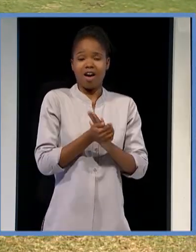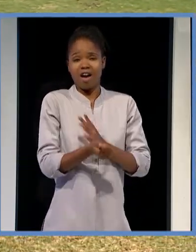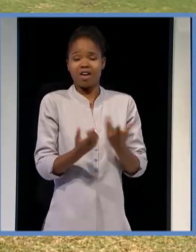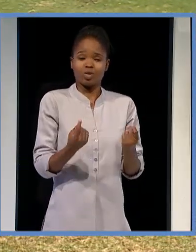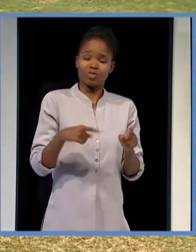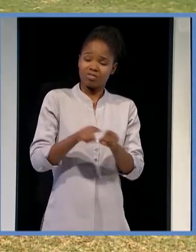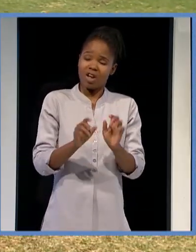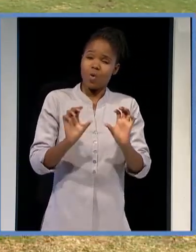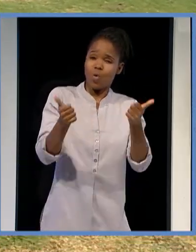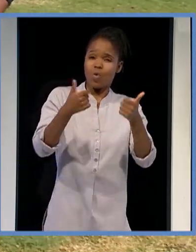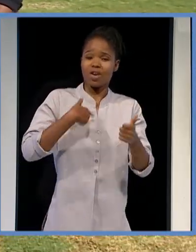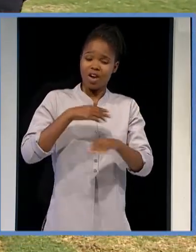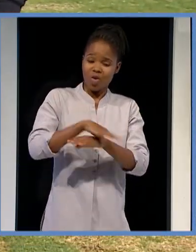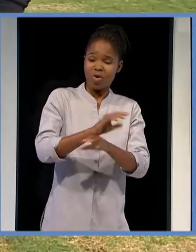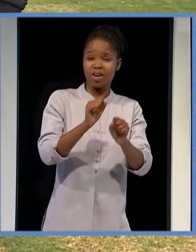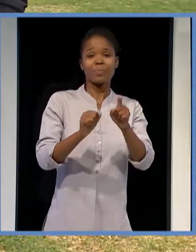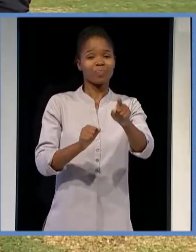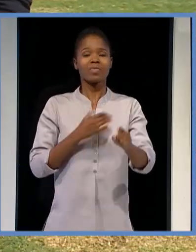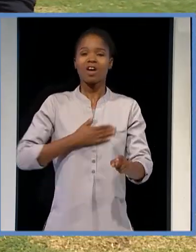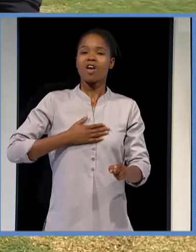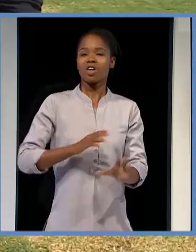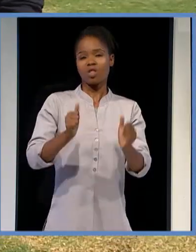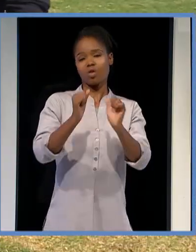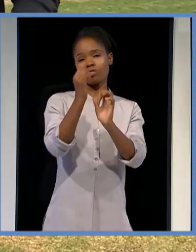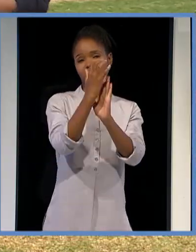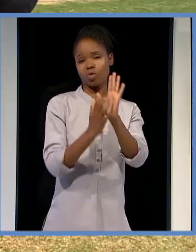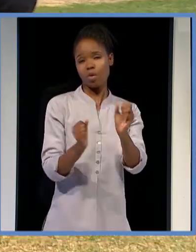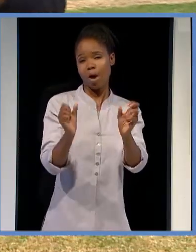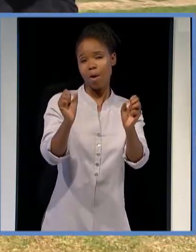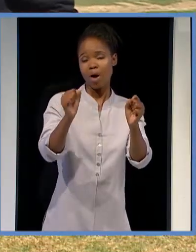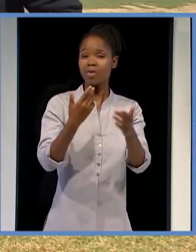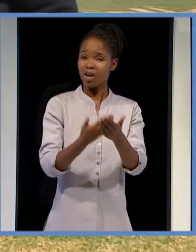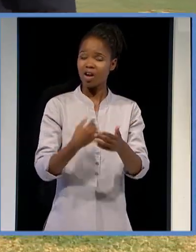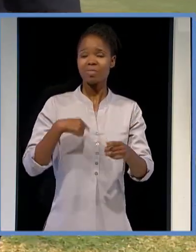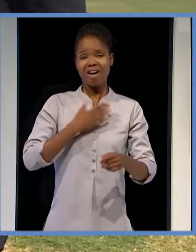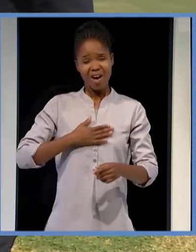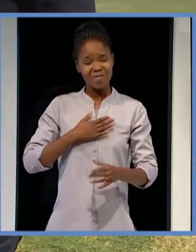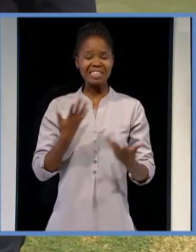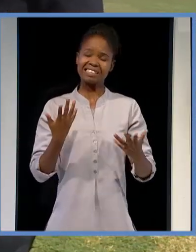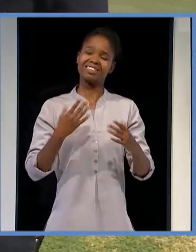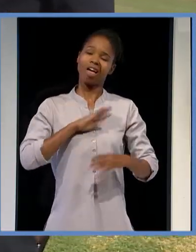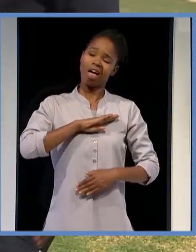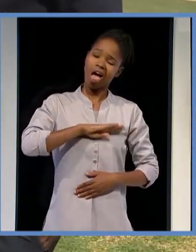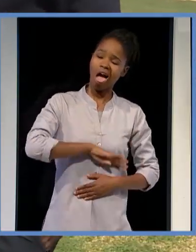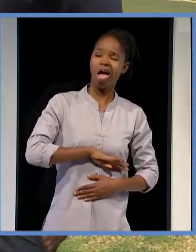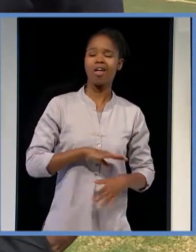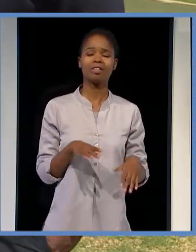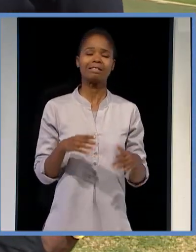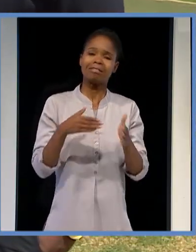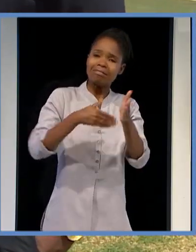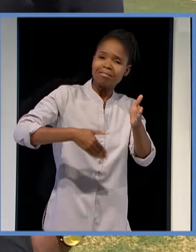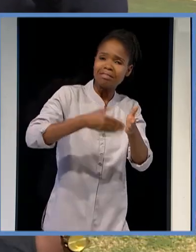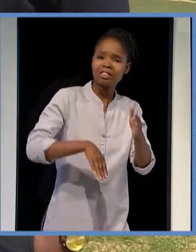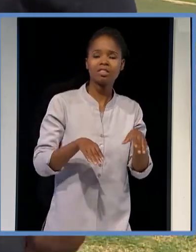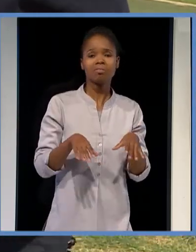I can do cricket. But you had a full good story, man. I mean, Sam has just told you guys, if you feel like things are not going your way, don't just sit back. Just go in